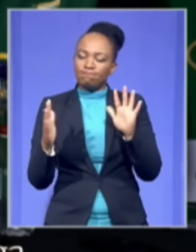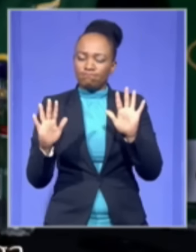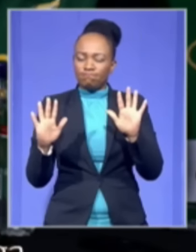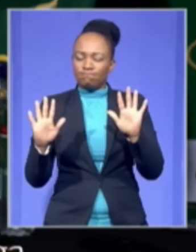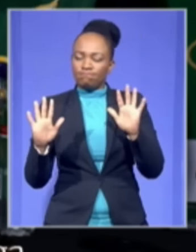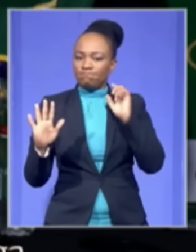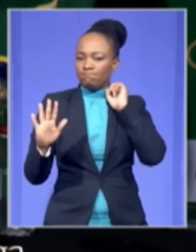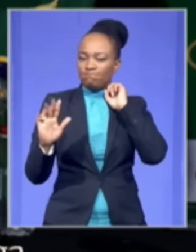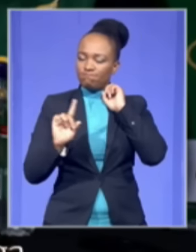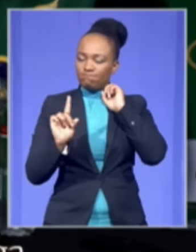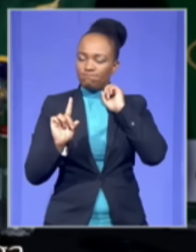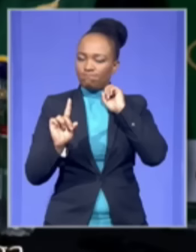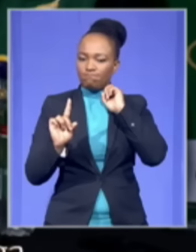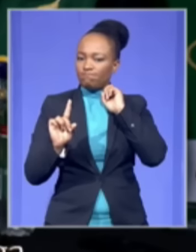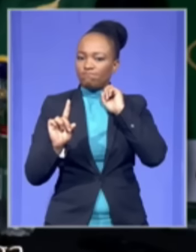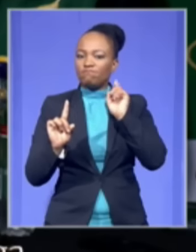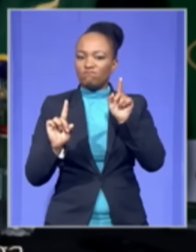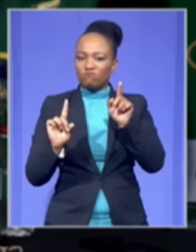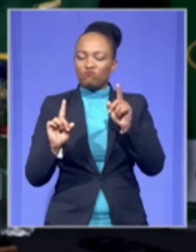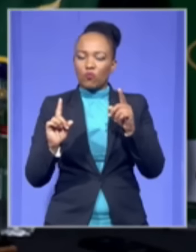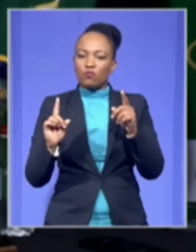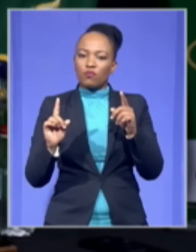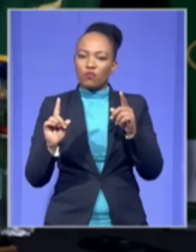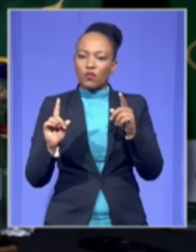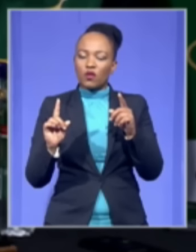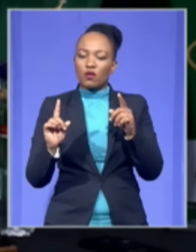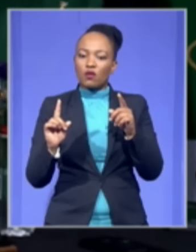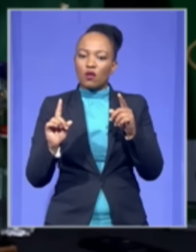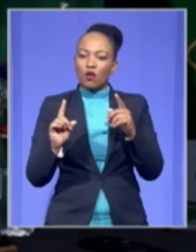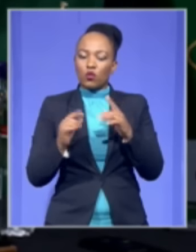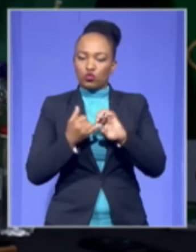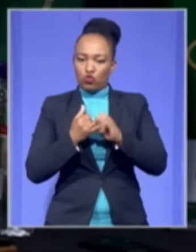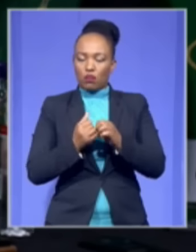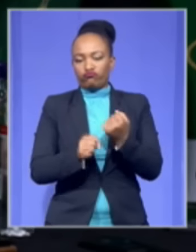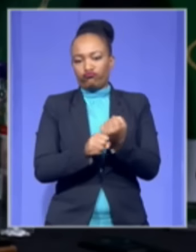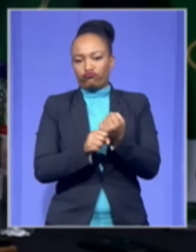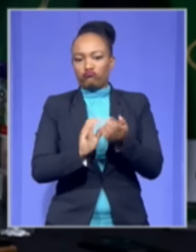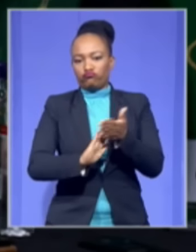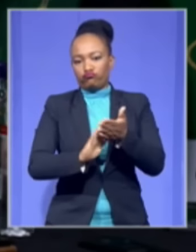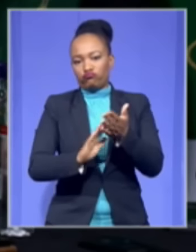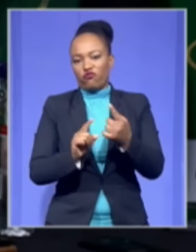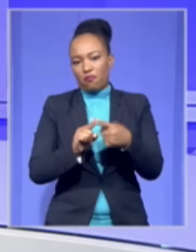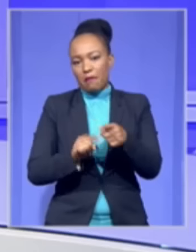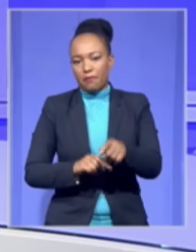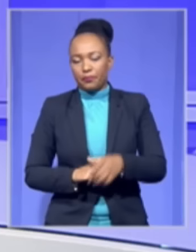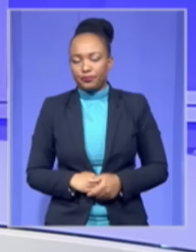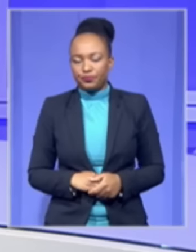cornerstone, more not disappoint people in the effort that we put onto the field.